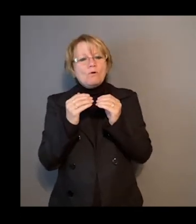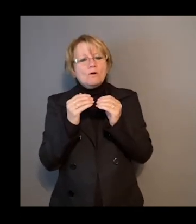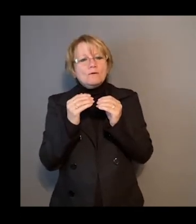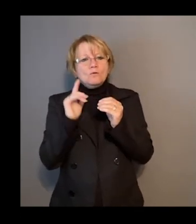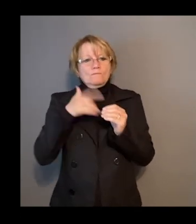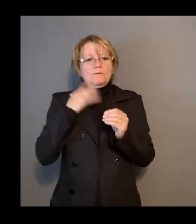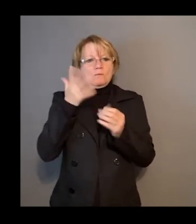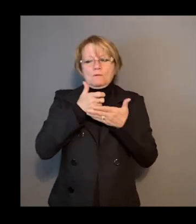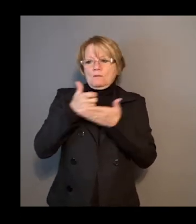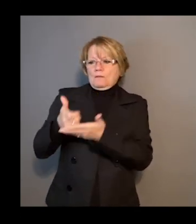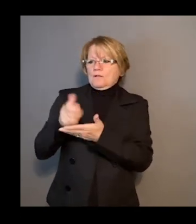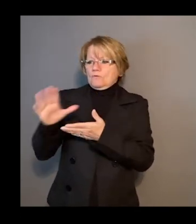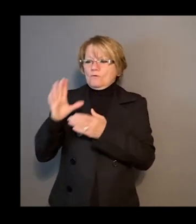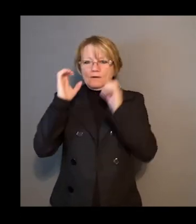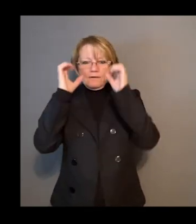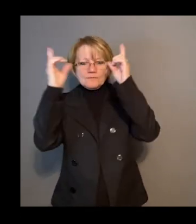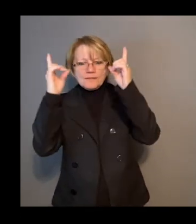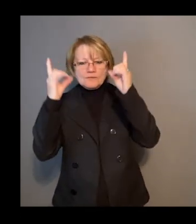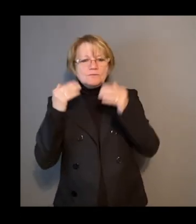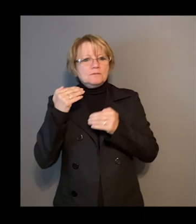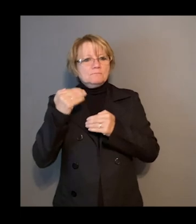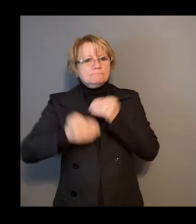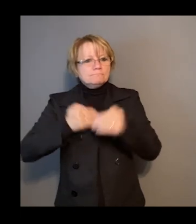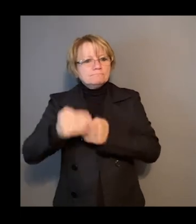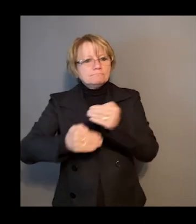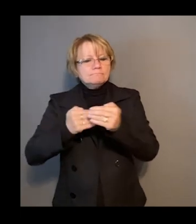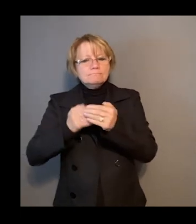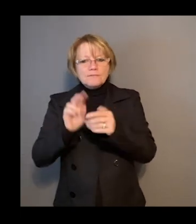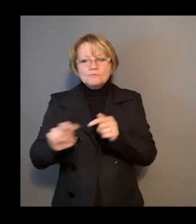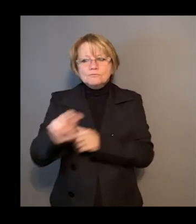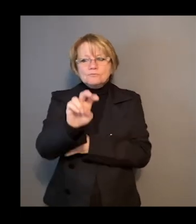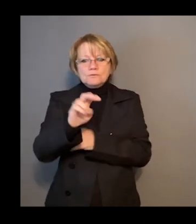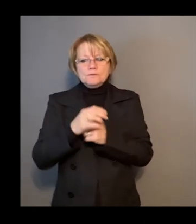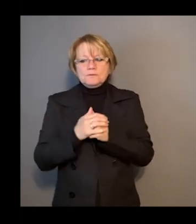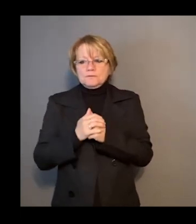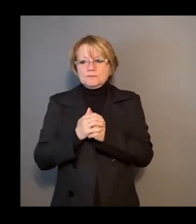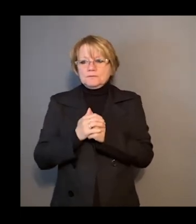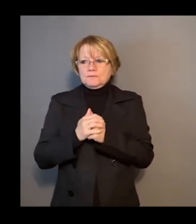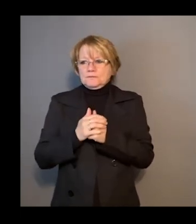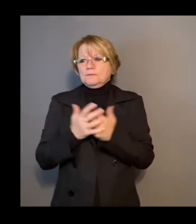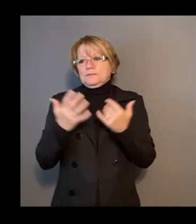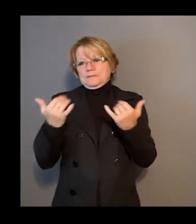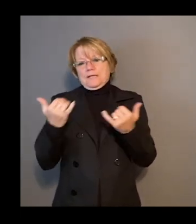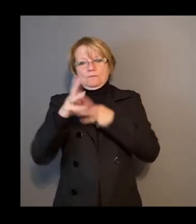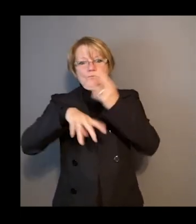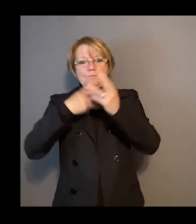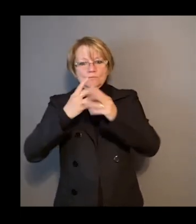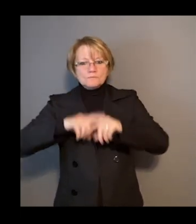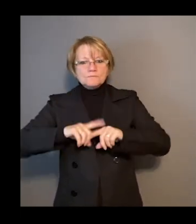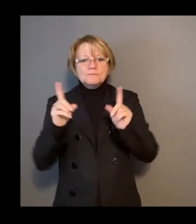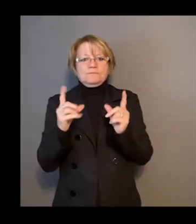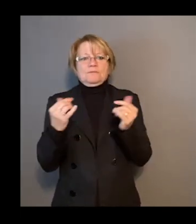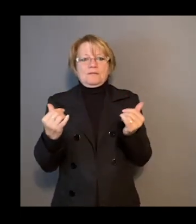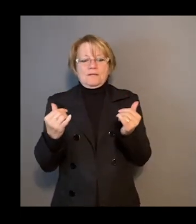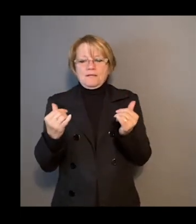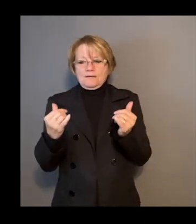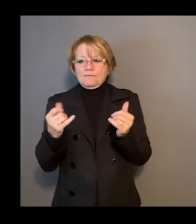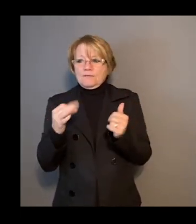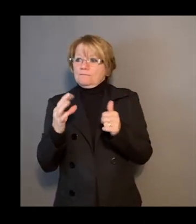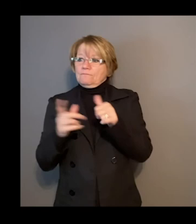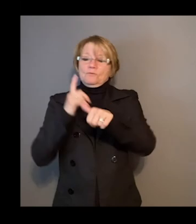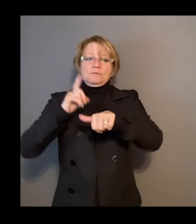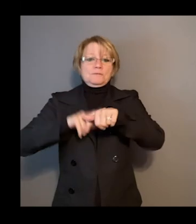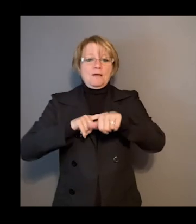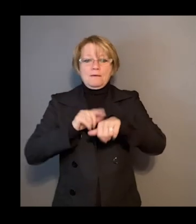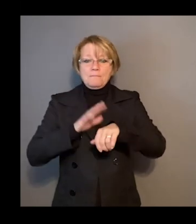processes as you're doing this, with this being a different world and you first step foot on Bristol or any other school? What are some of the